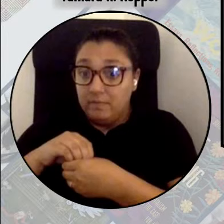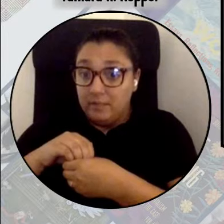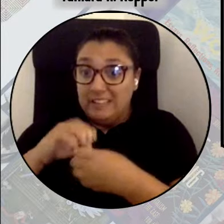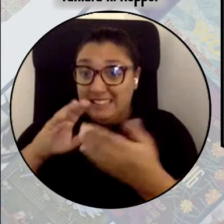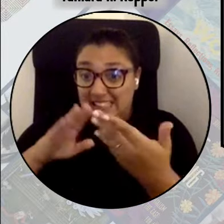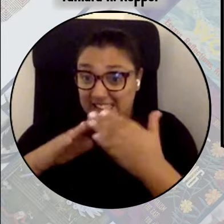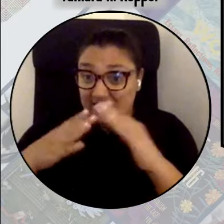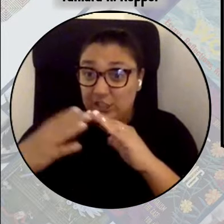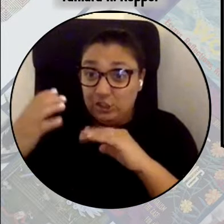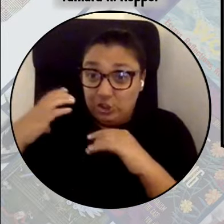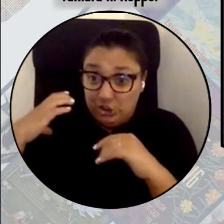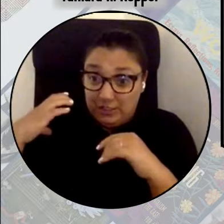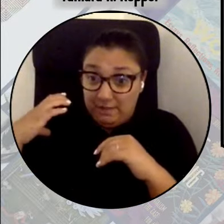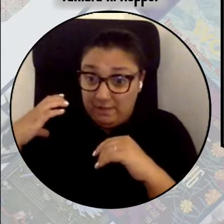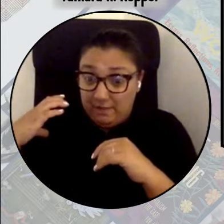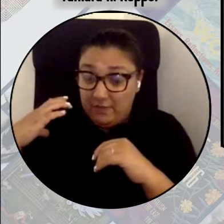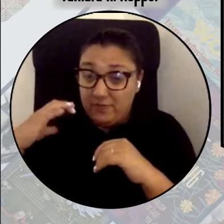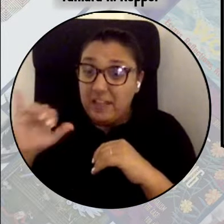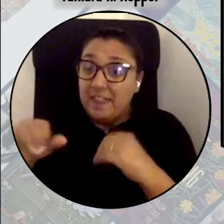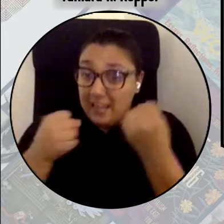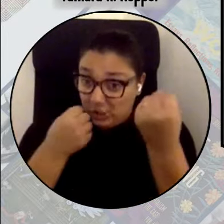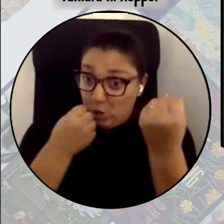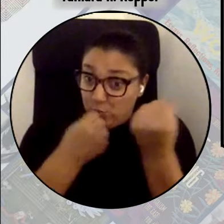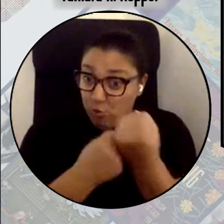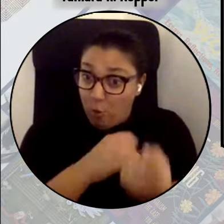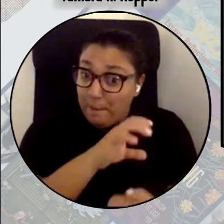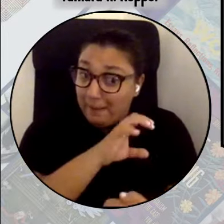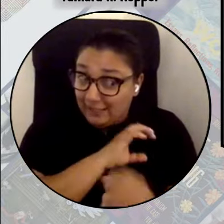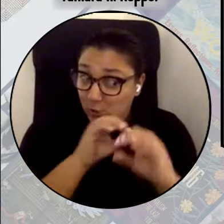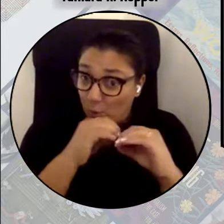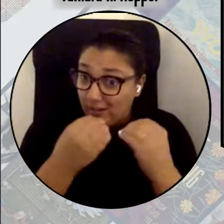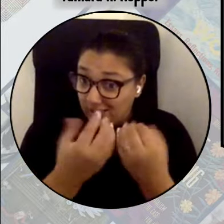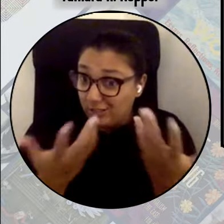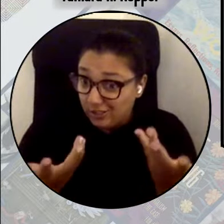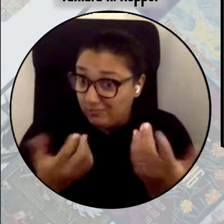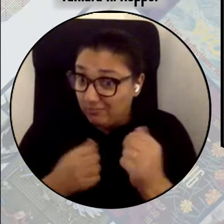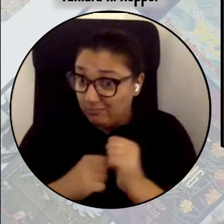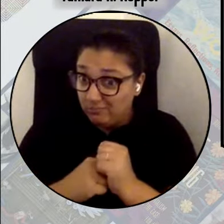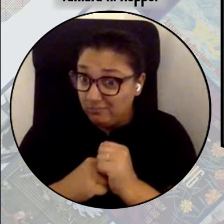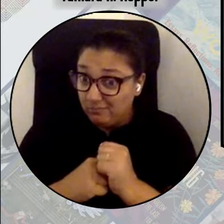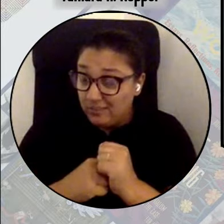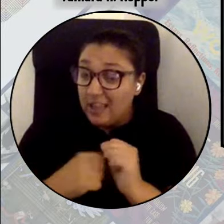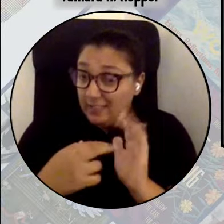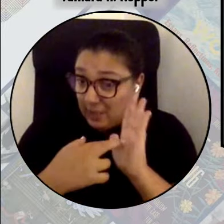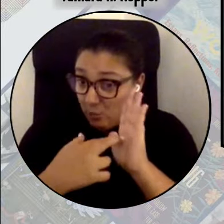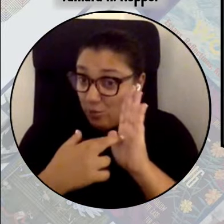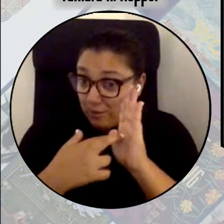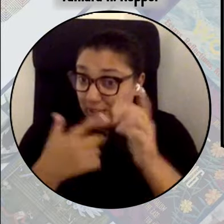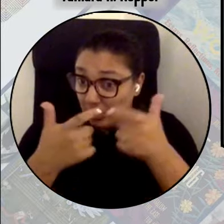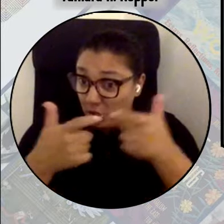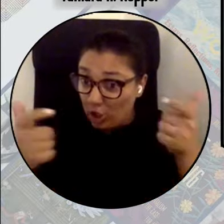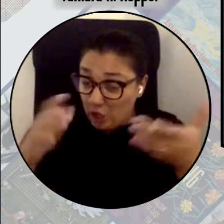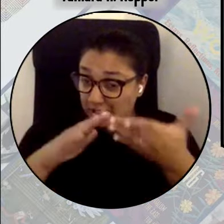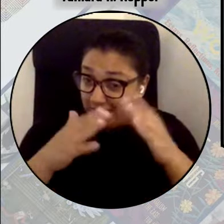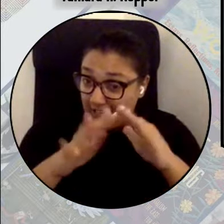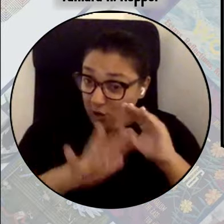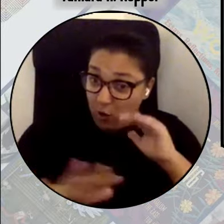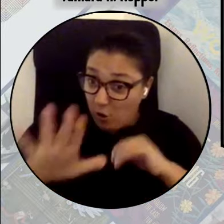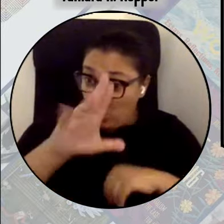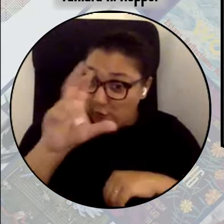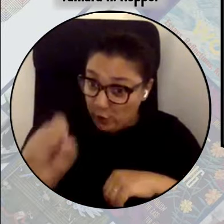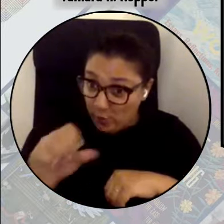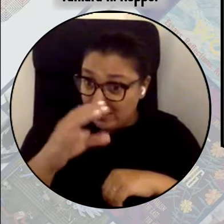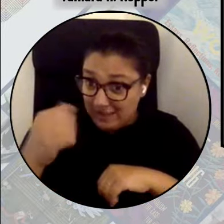This is a pro-policing organization. They're a professional organization of police executives representing the largest cities in the United States and Canada,